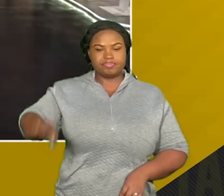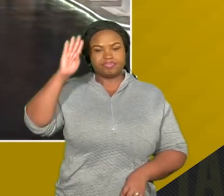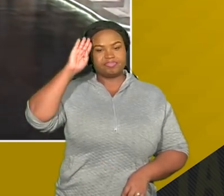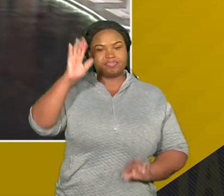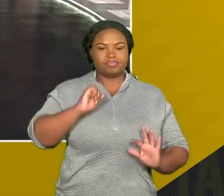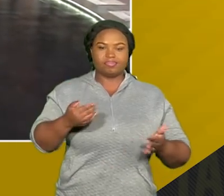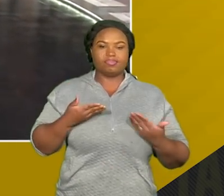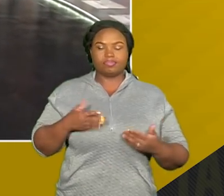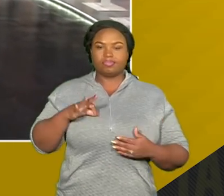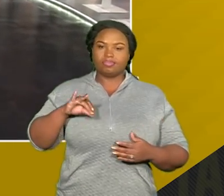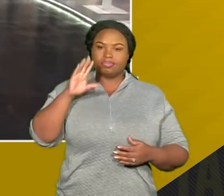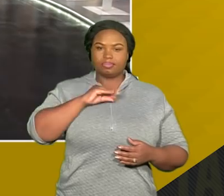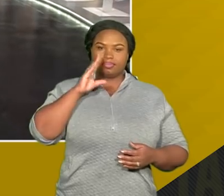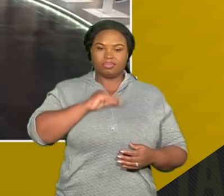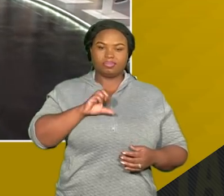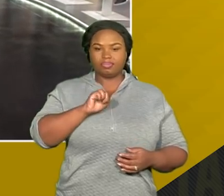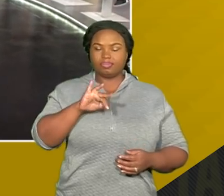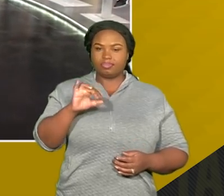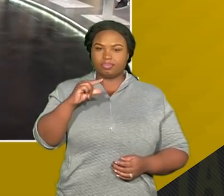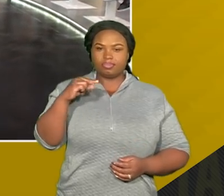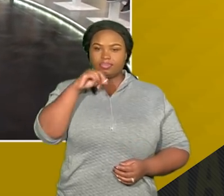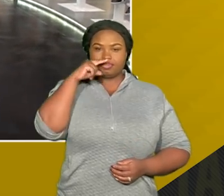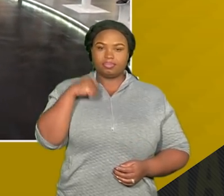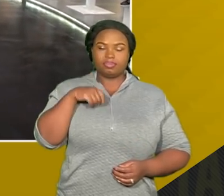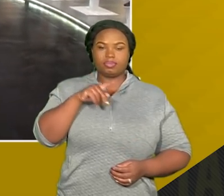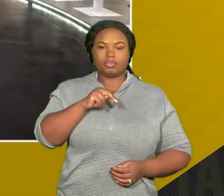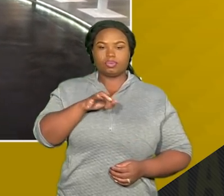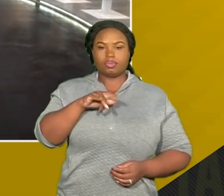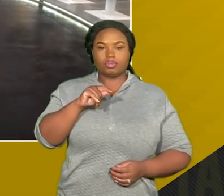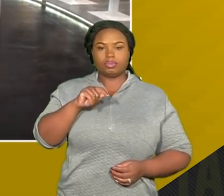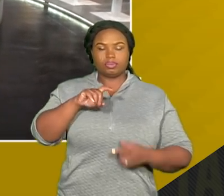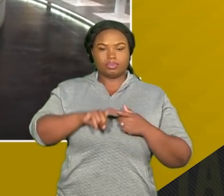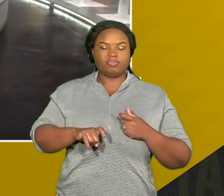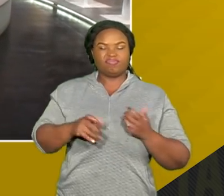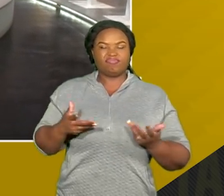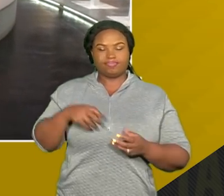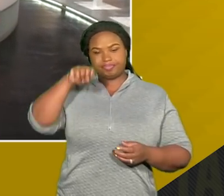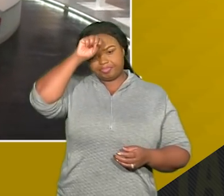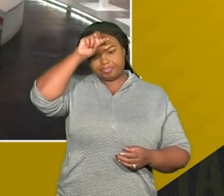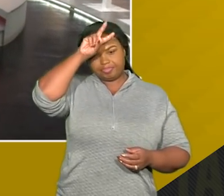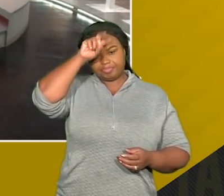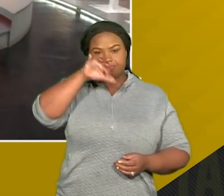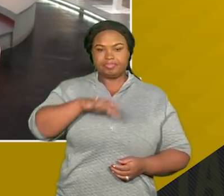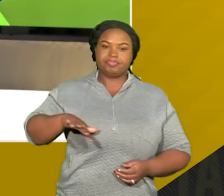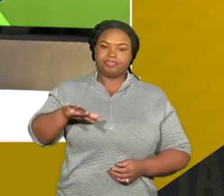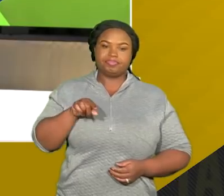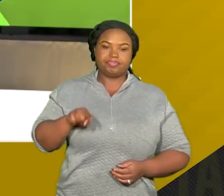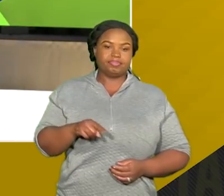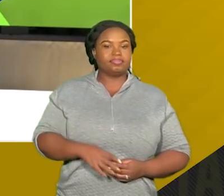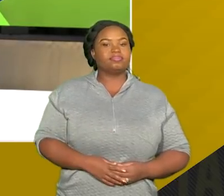dumelang ra amogela mo go Daily Thetha on SABC 1. Nna ka lebitso ke nna Nicolette wa ga Mashile, mwana wa kwa Witchcraft mapulaneng.